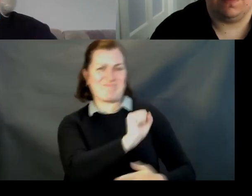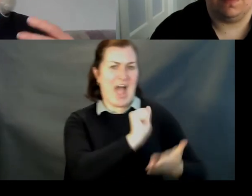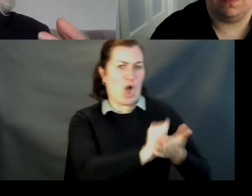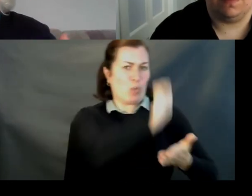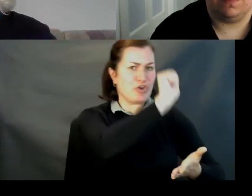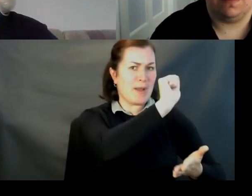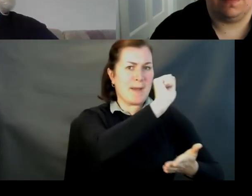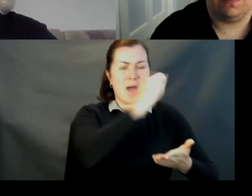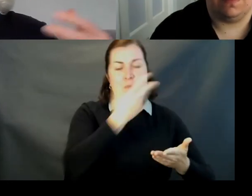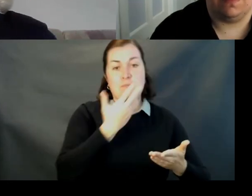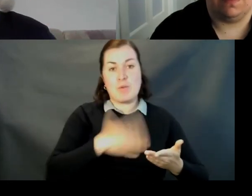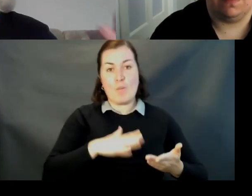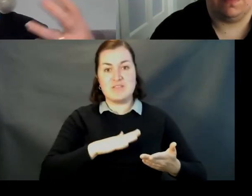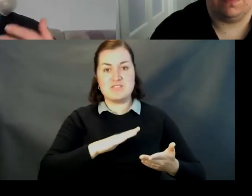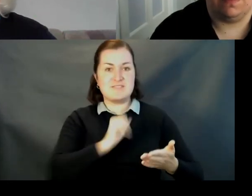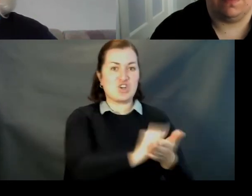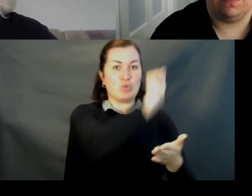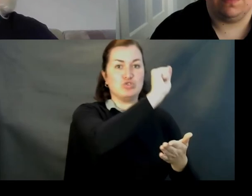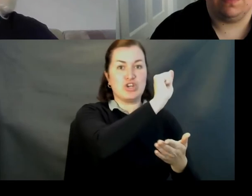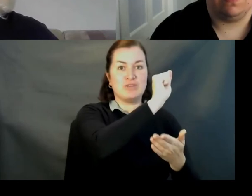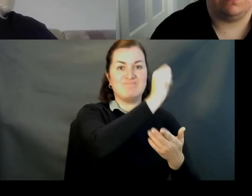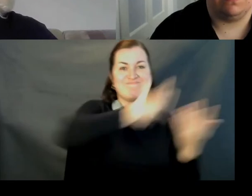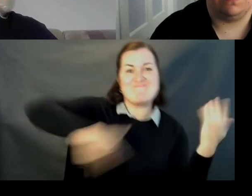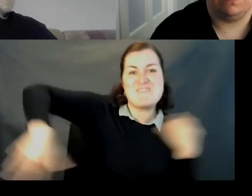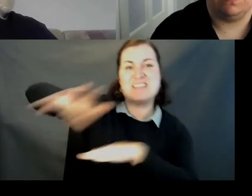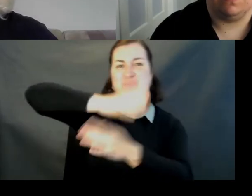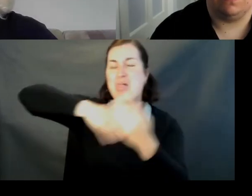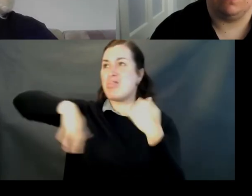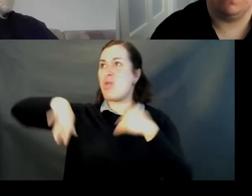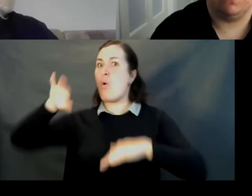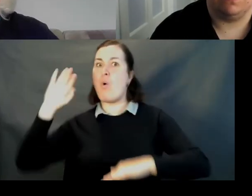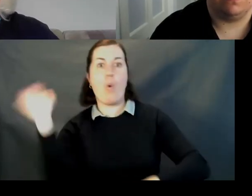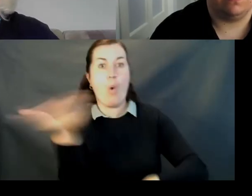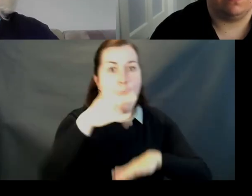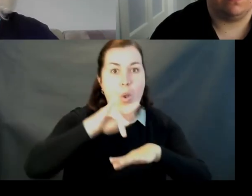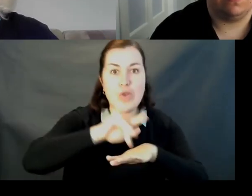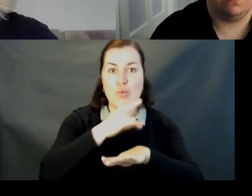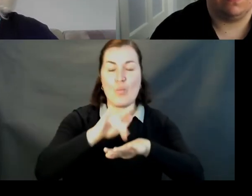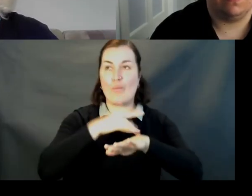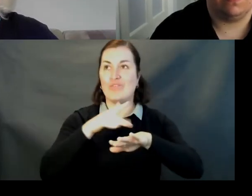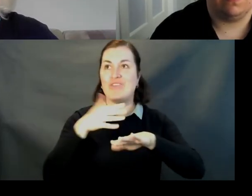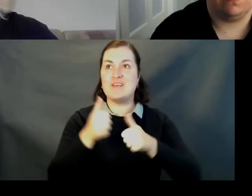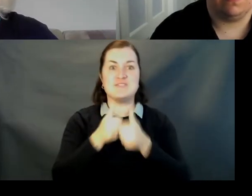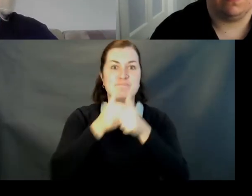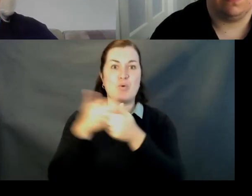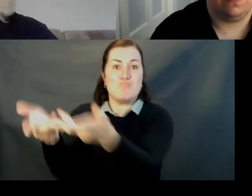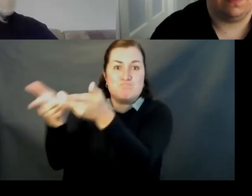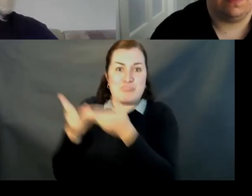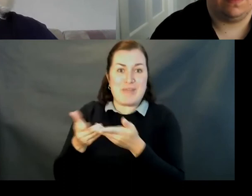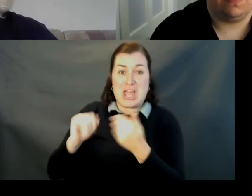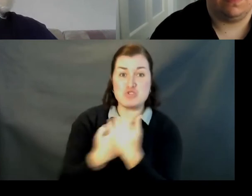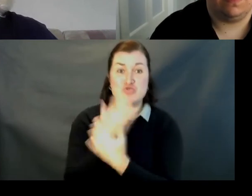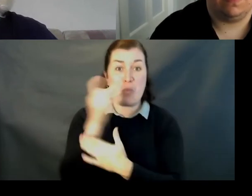of their culture and their stories and introduce their audiences into this. Again, I worked with